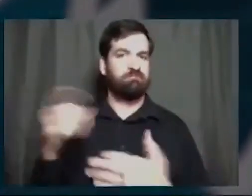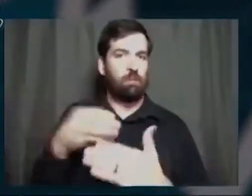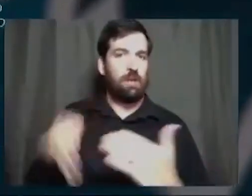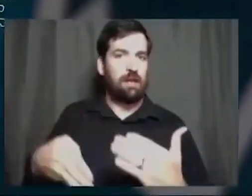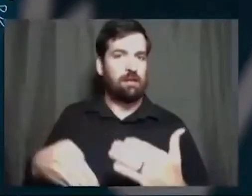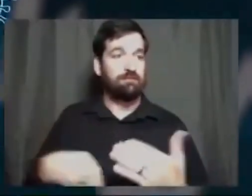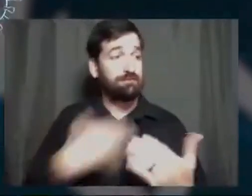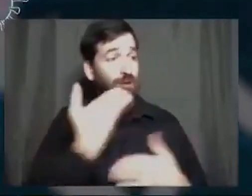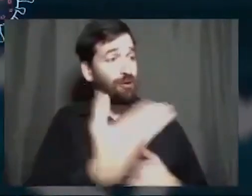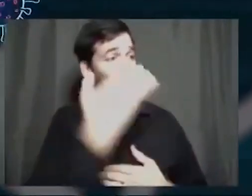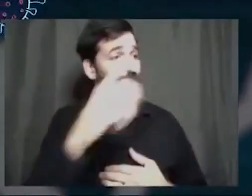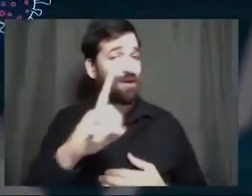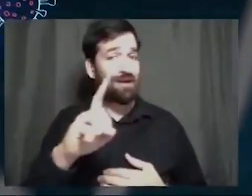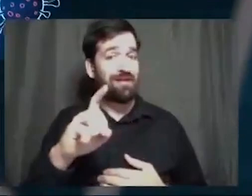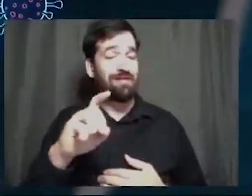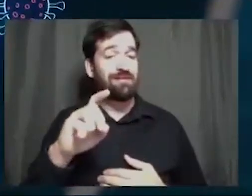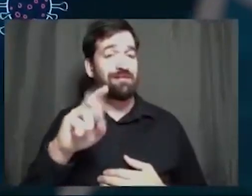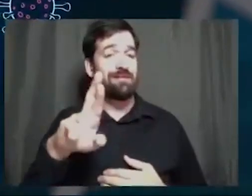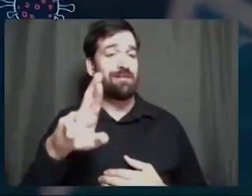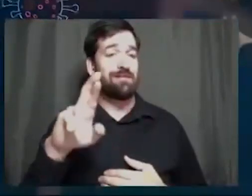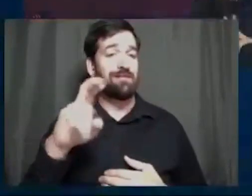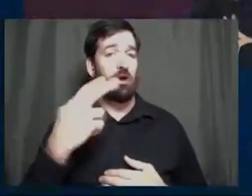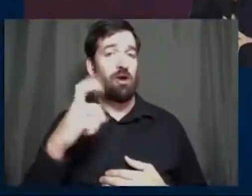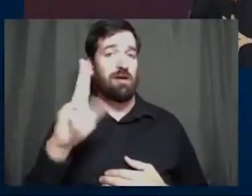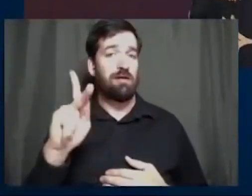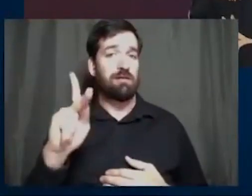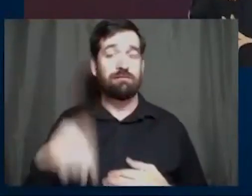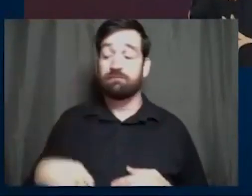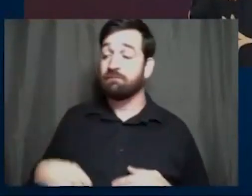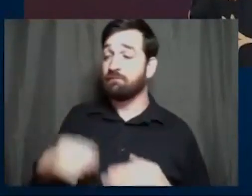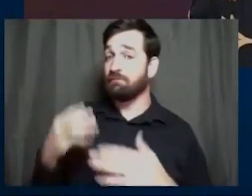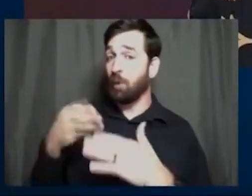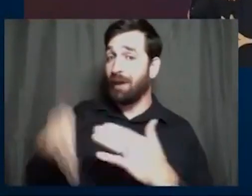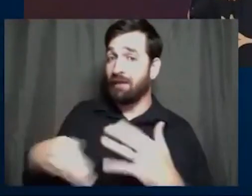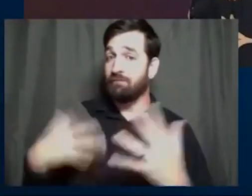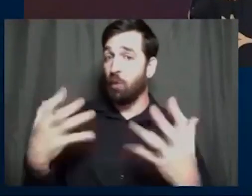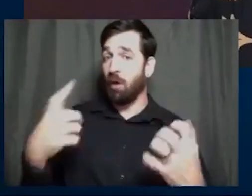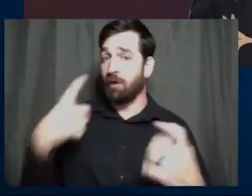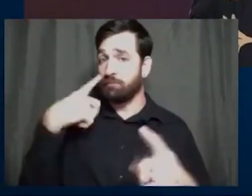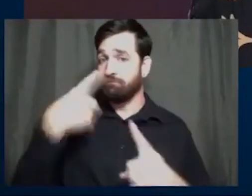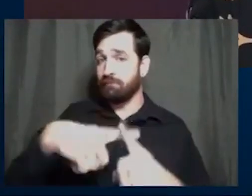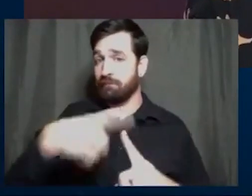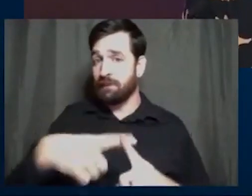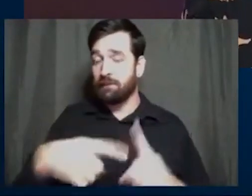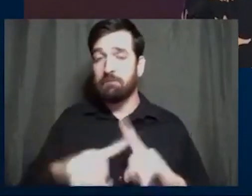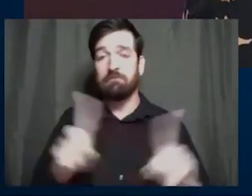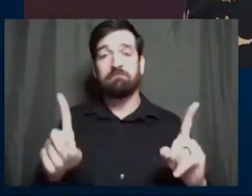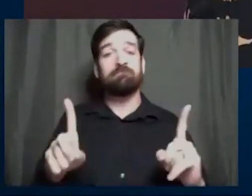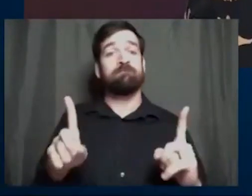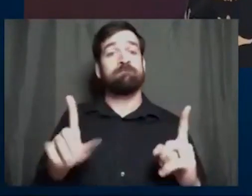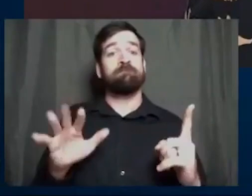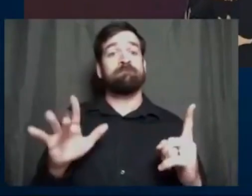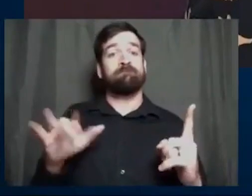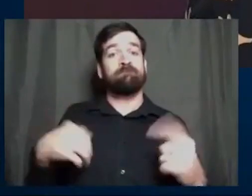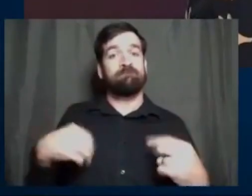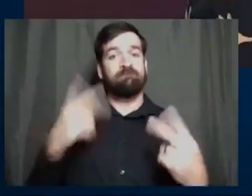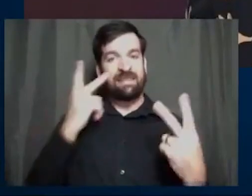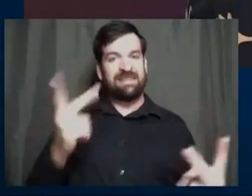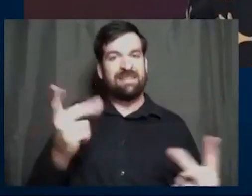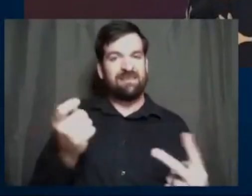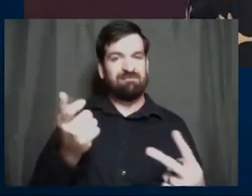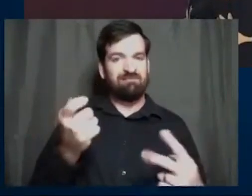Hi. Good morning. Good morning. Yeah, I mean, I think the weekend, I'd like to be optimistic here. Over the weekend, we did see a little bit of a decrease